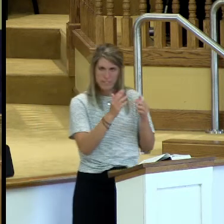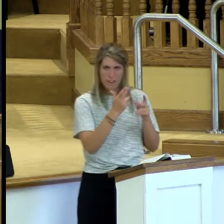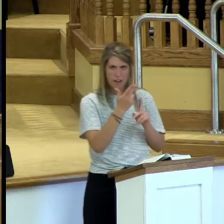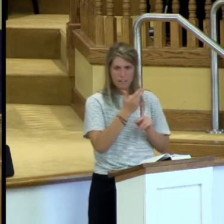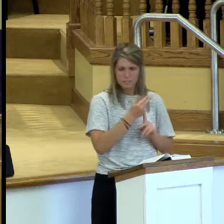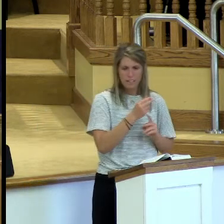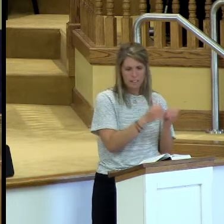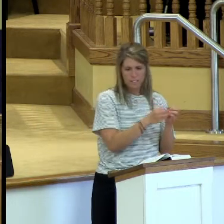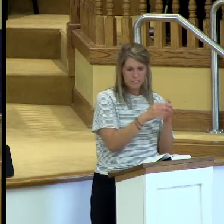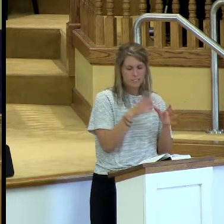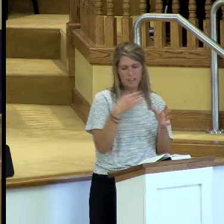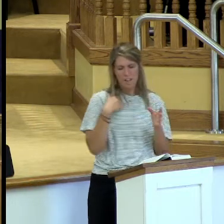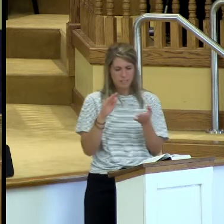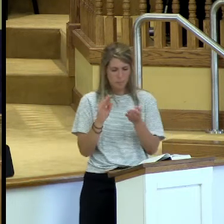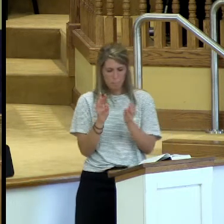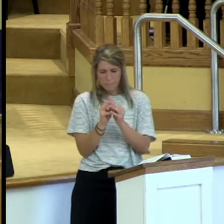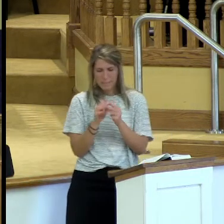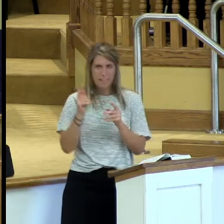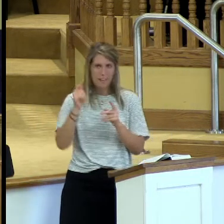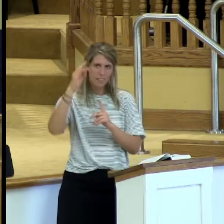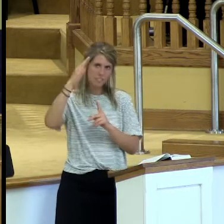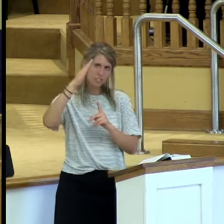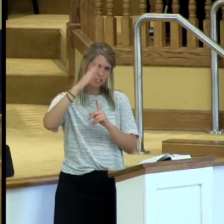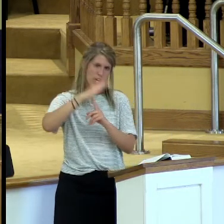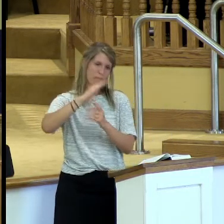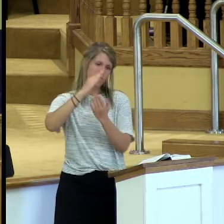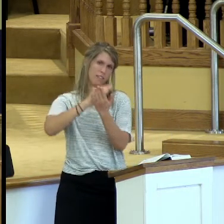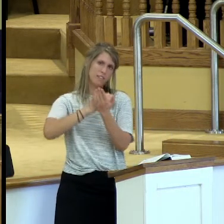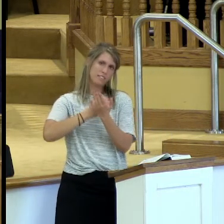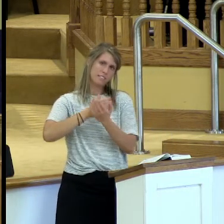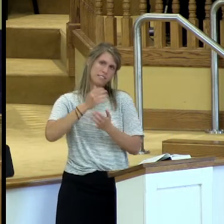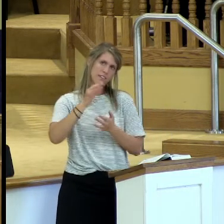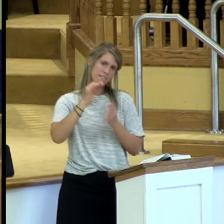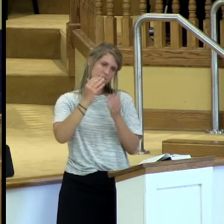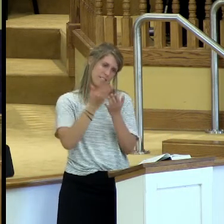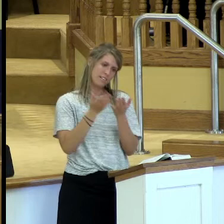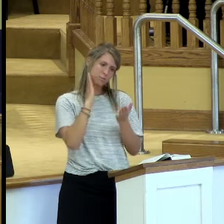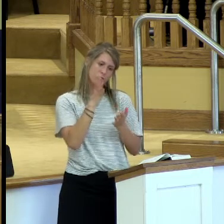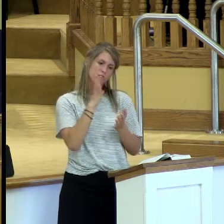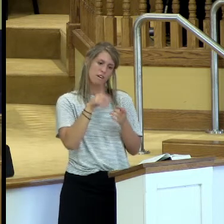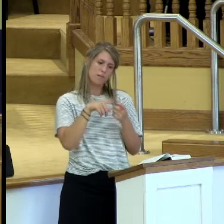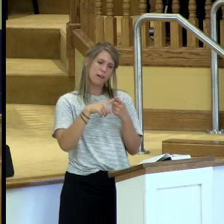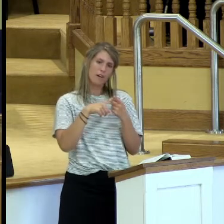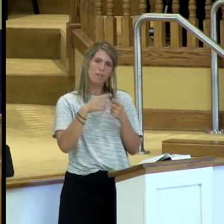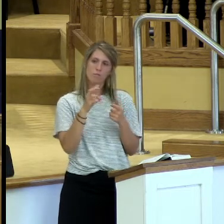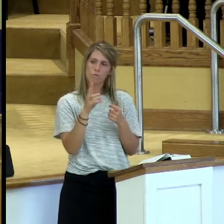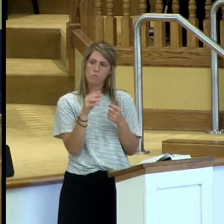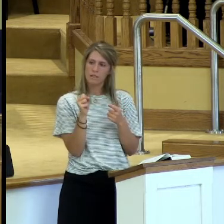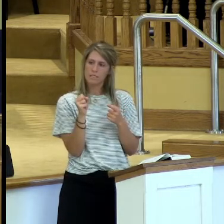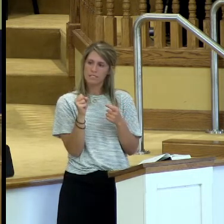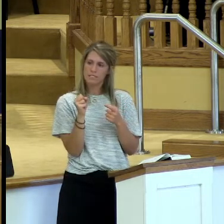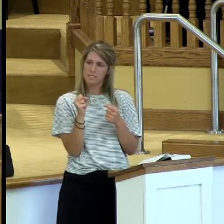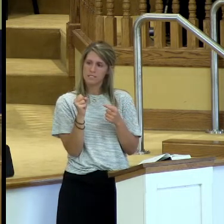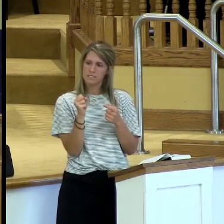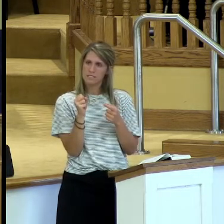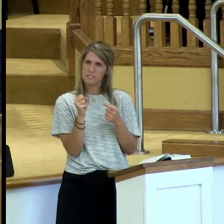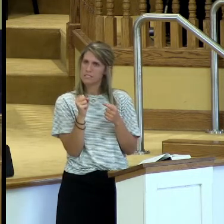of it. They're having a city council meeting. At the top of the list of items they were going to talk about was cannabis shops.